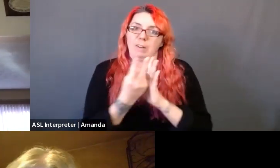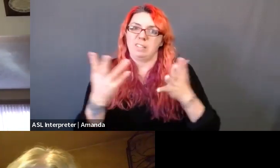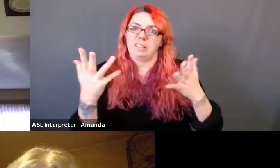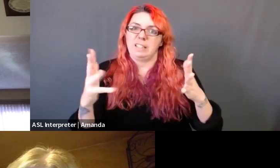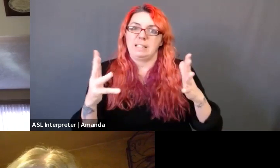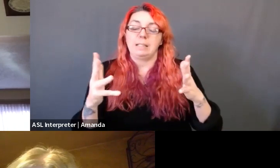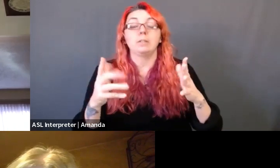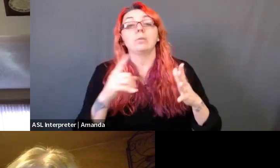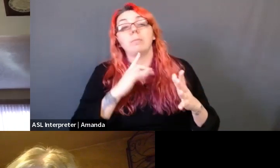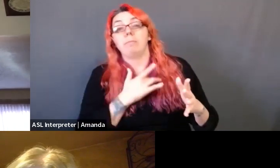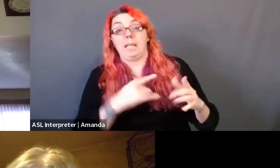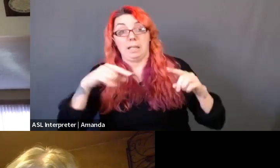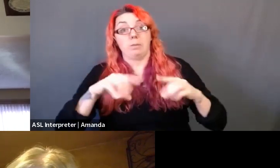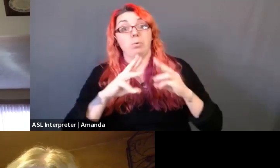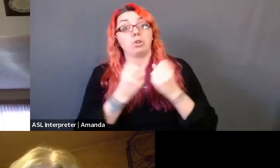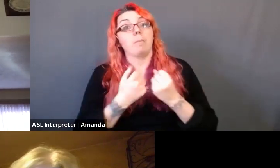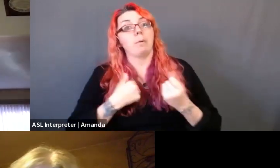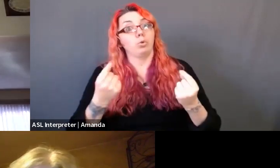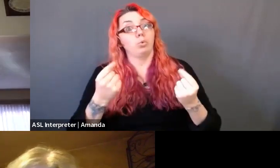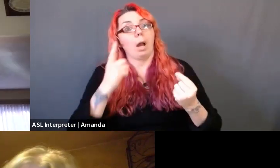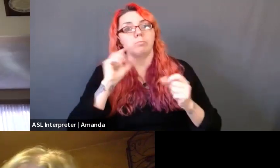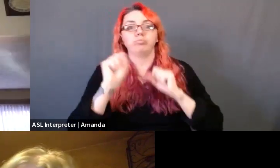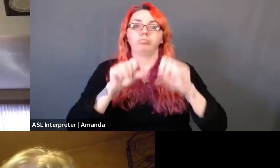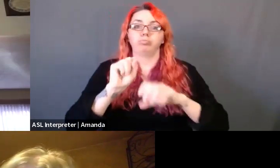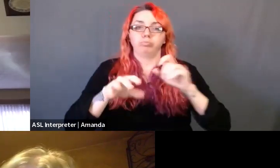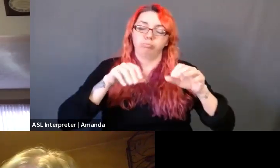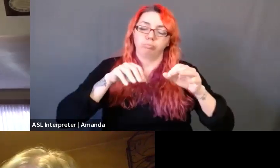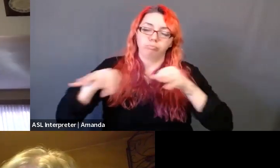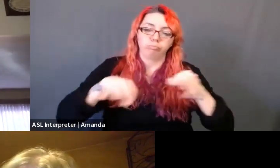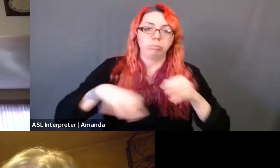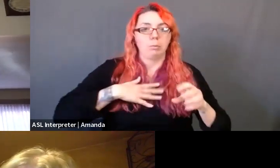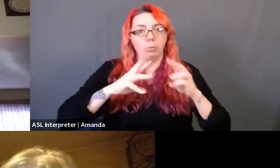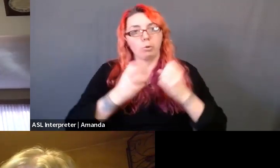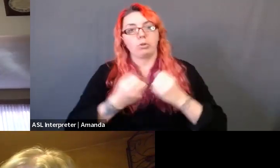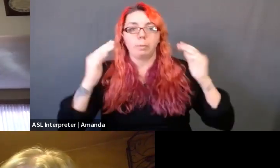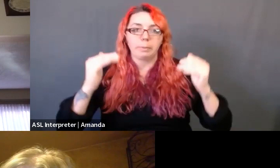about how this lands for each other. So just to think about that as a exercise you could also do with a team.